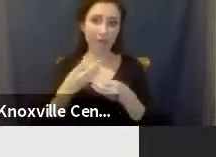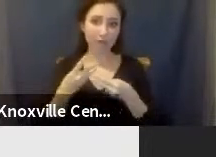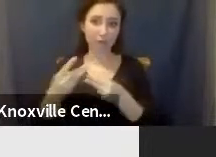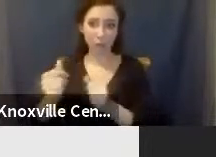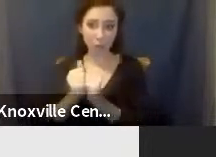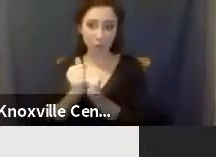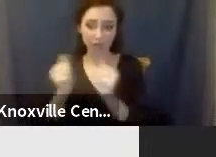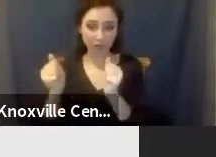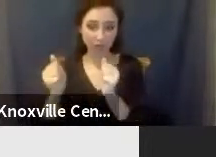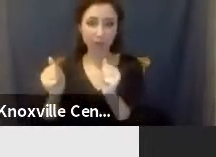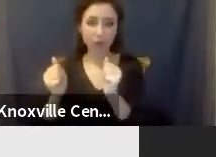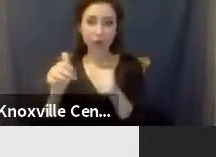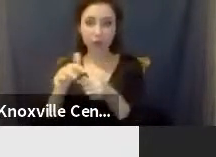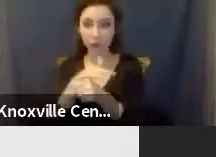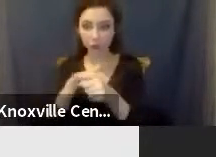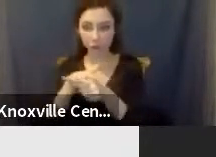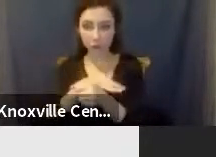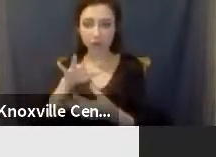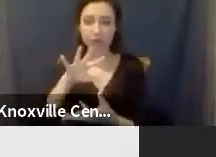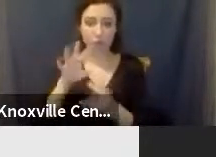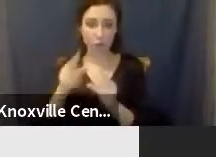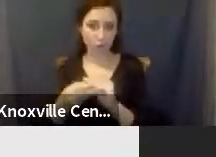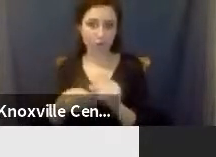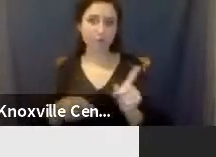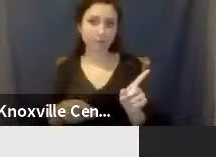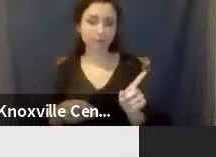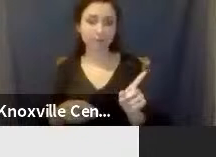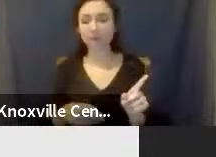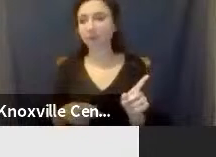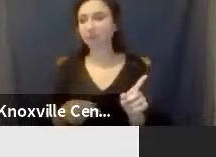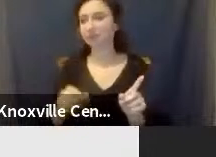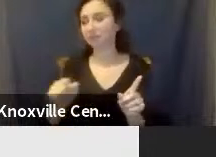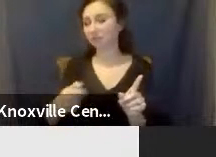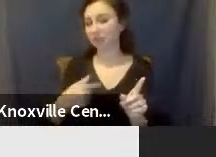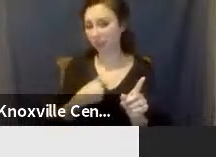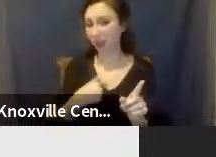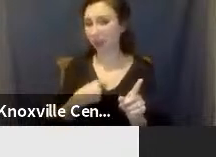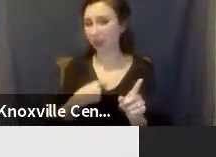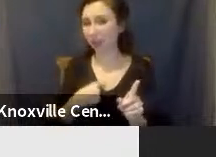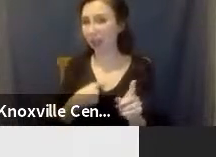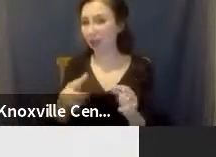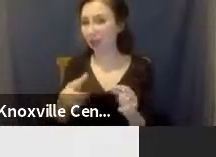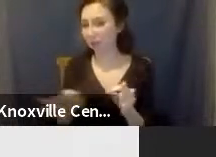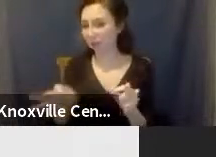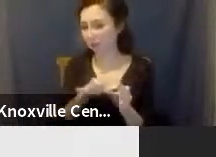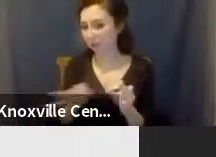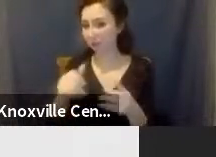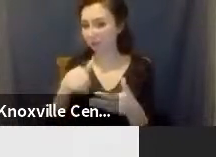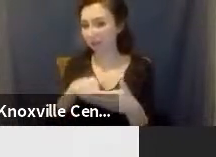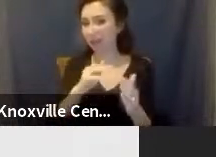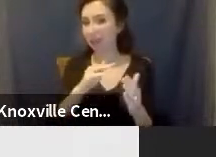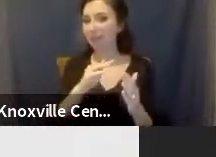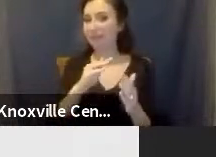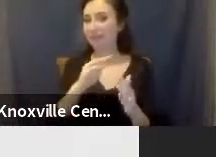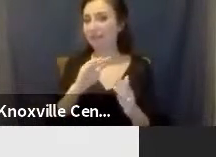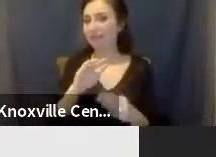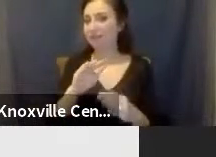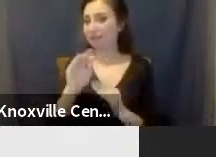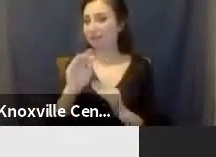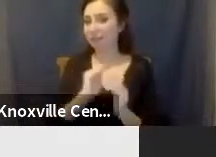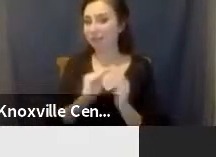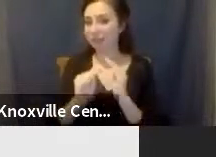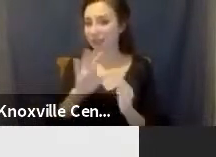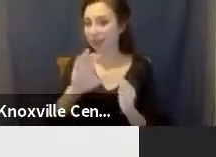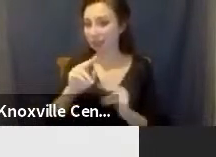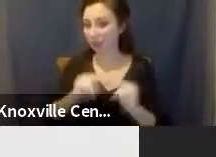a location altogether. Yeah, I would just say in the city county building of Knox County. That way the room